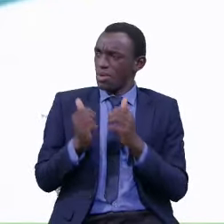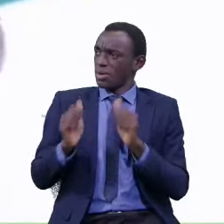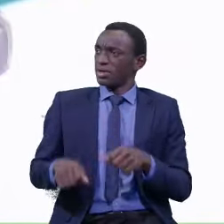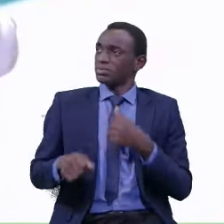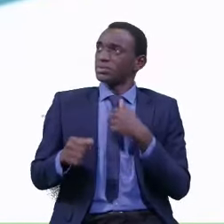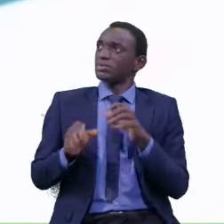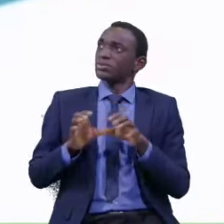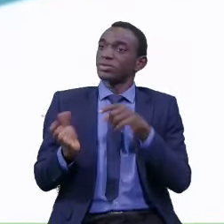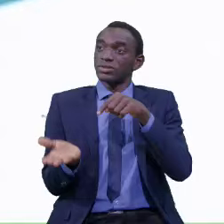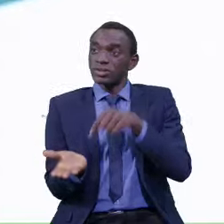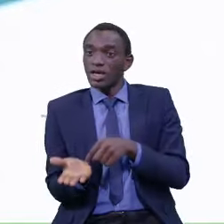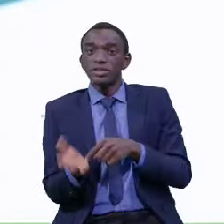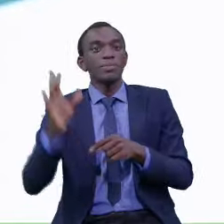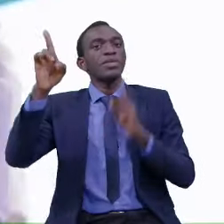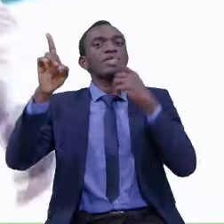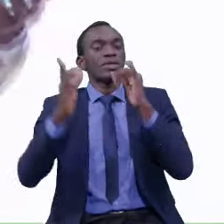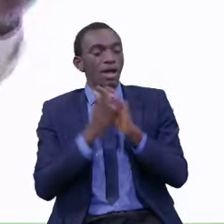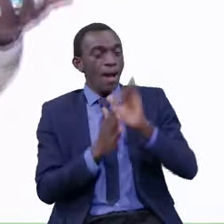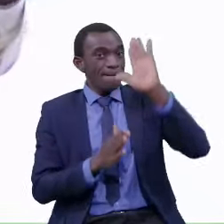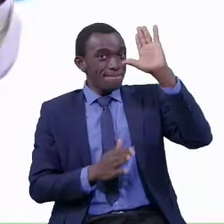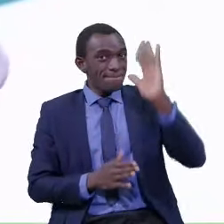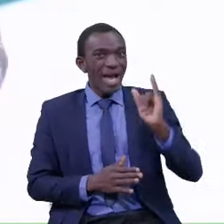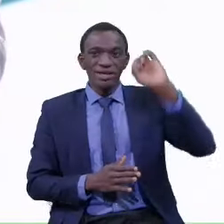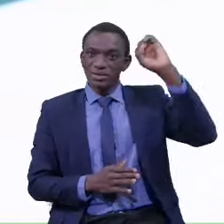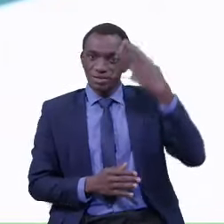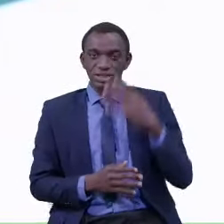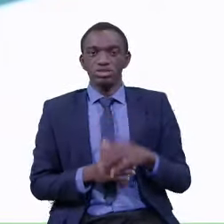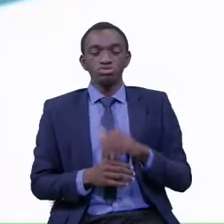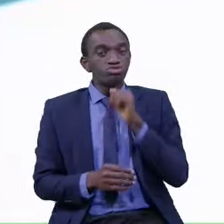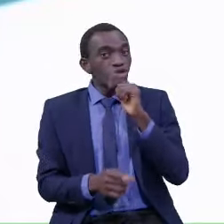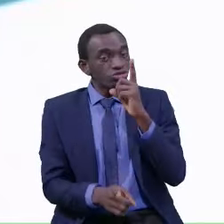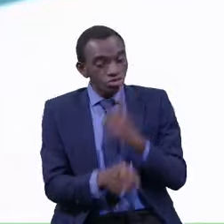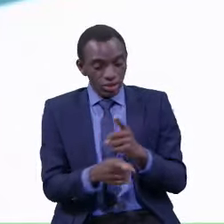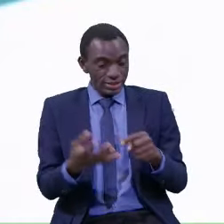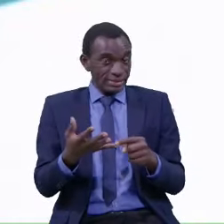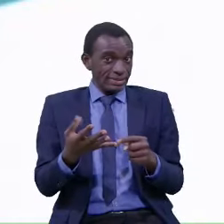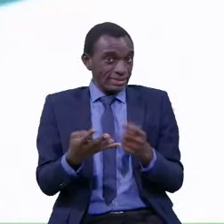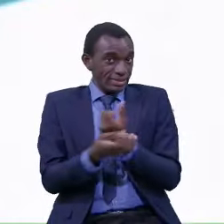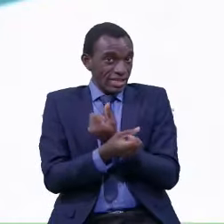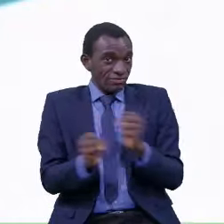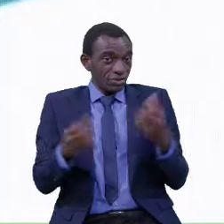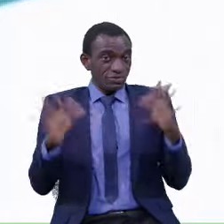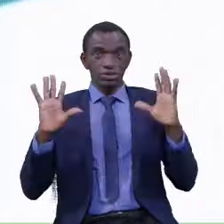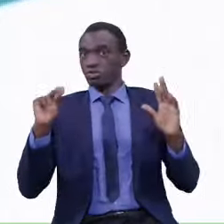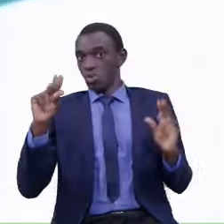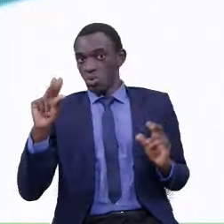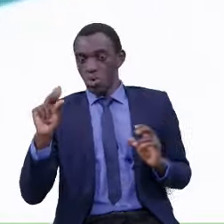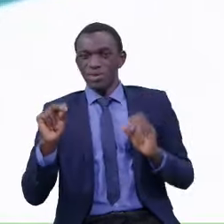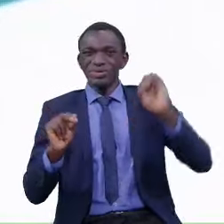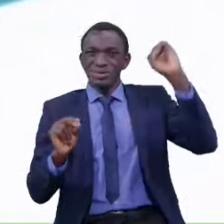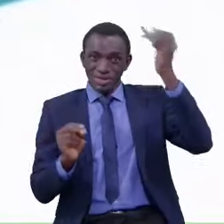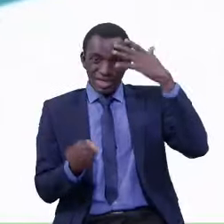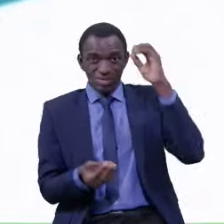by grace, not only for salvation. The grace is available for service.